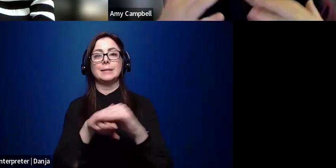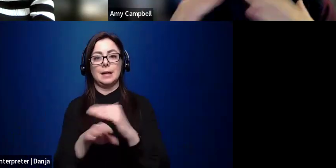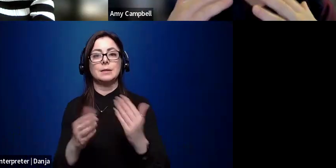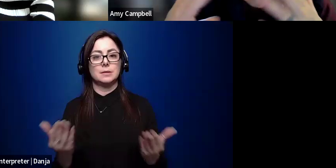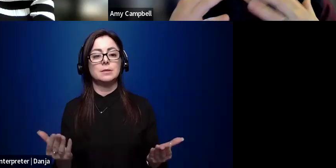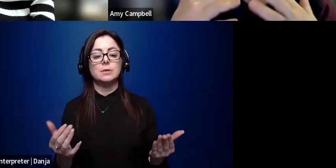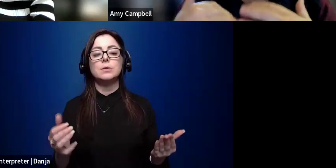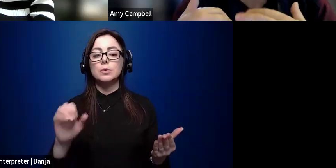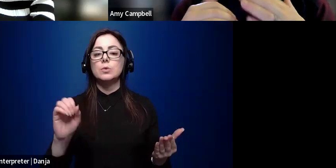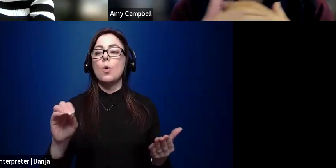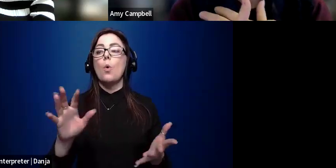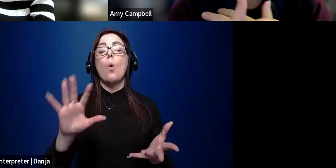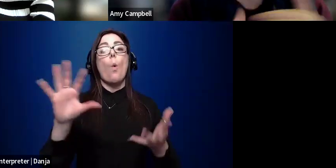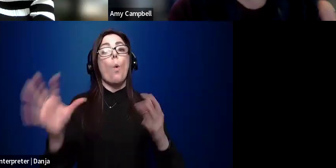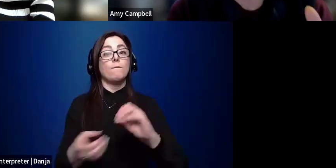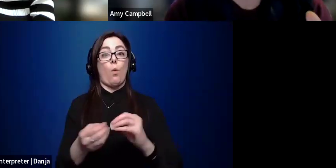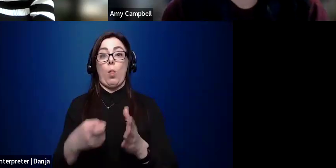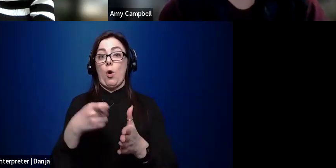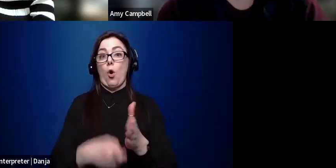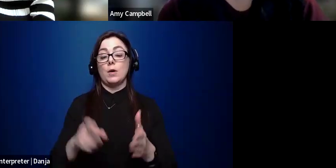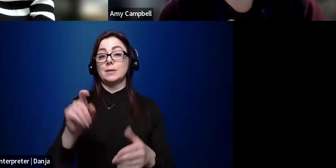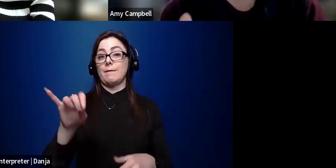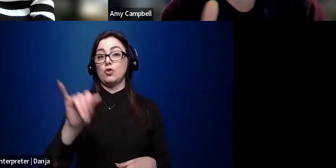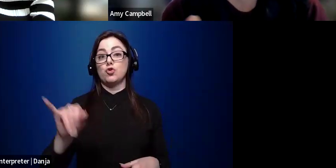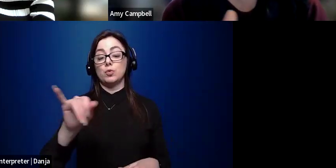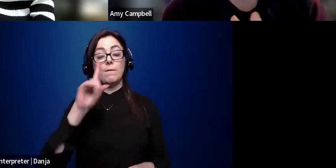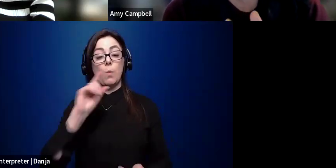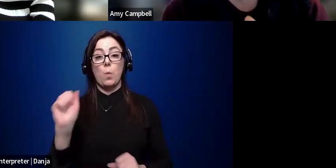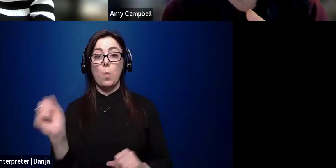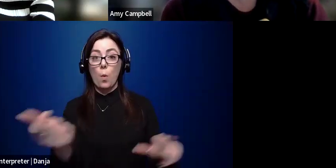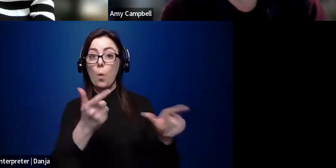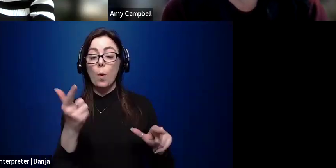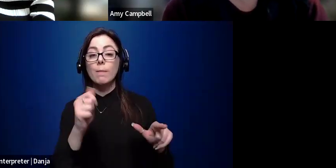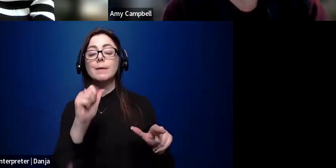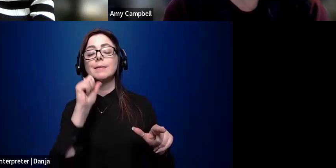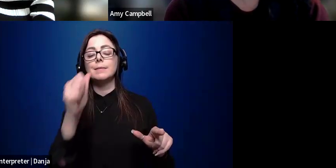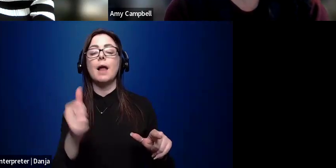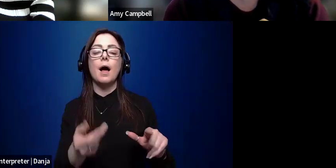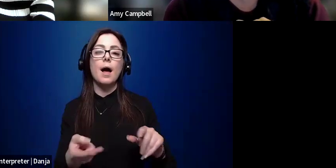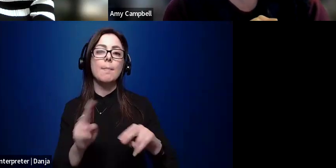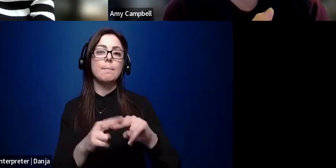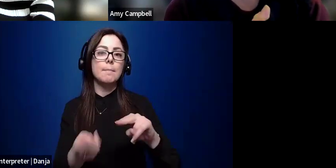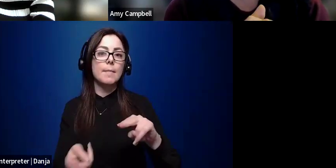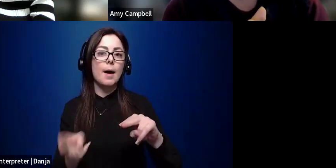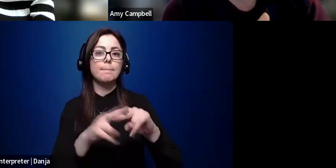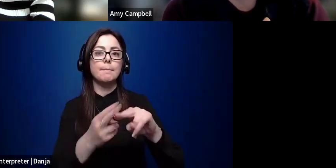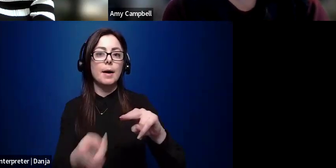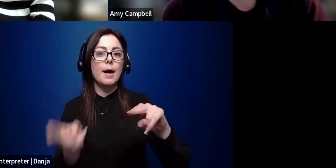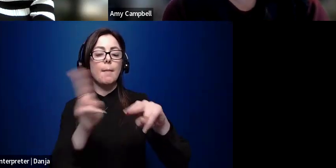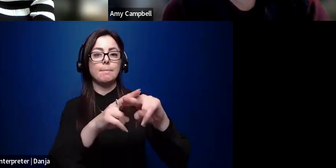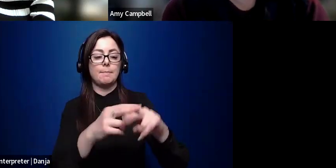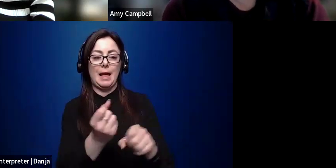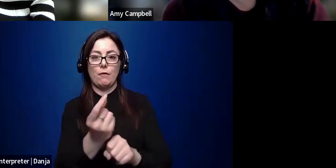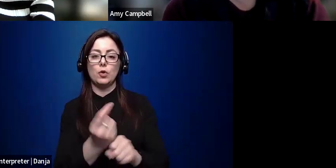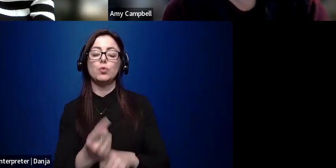so that the overall cost of insurance for everybody doesn't continue to go up by double digits every